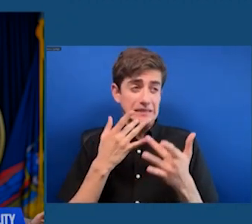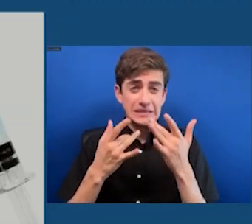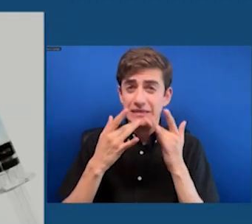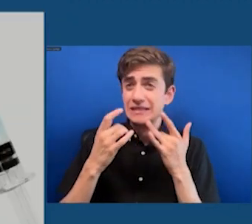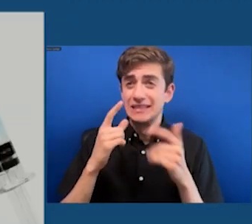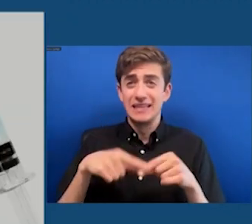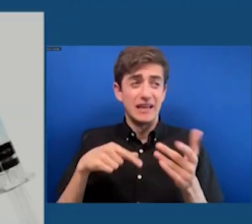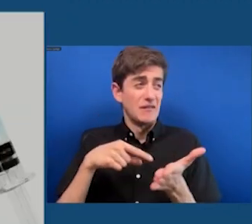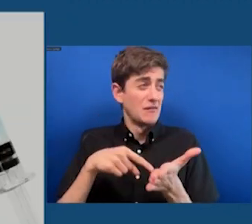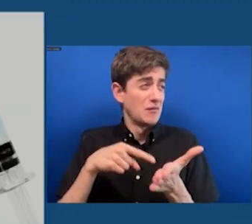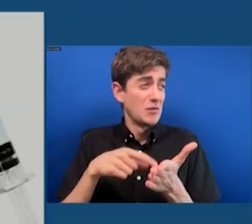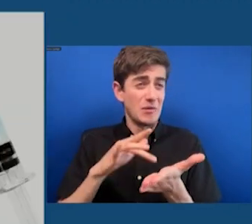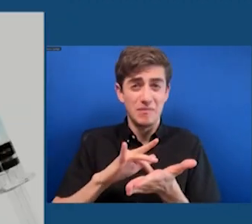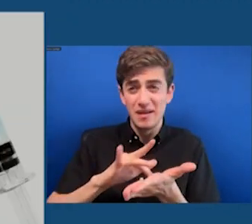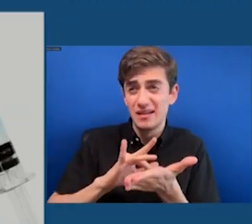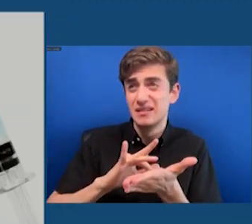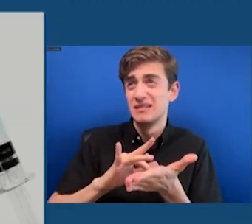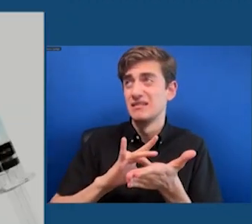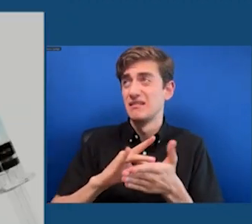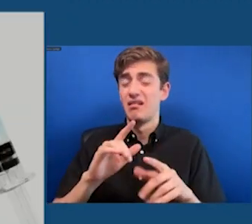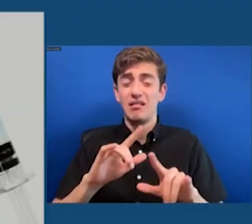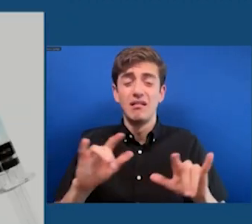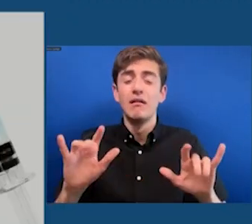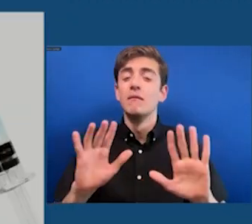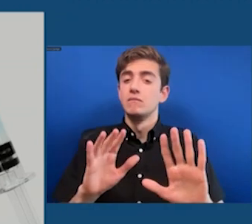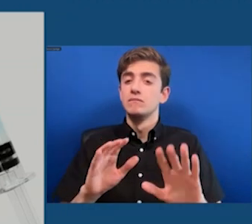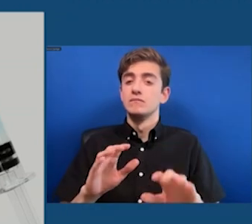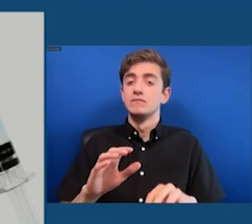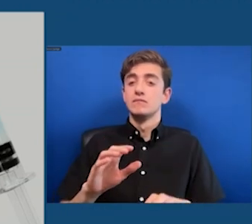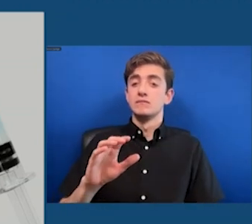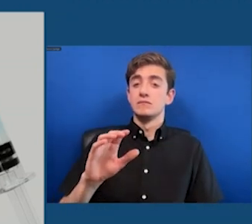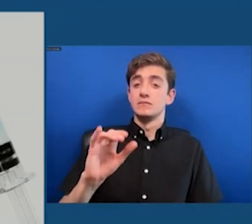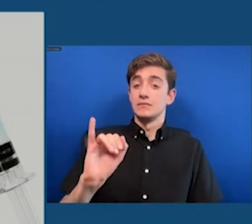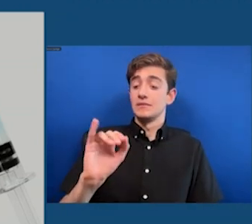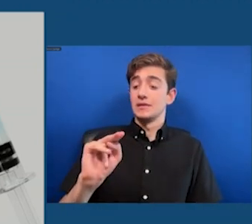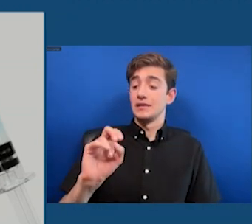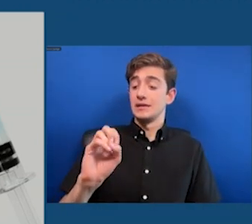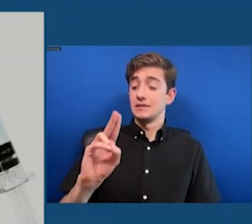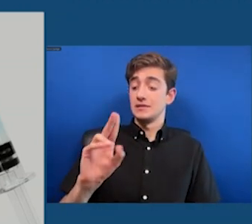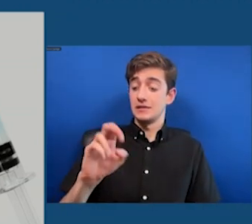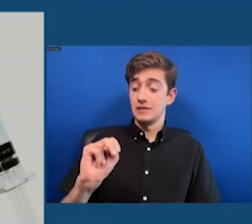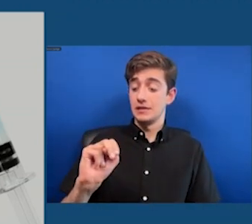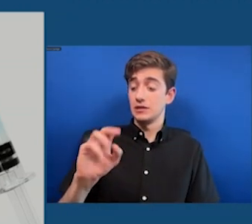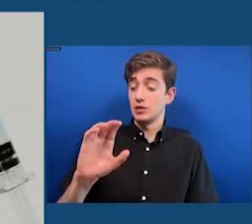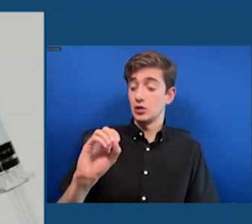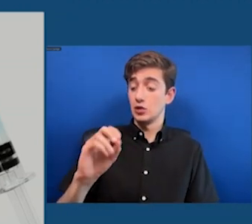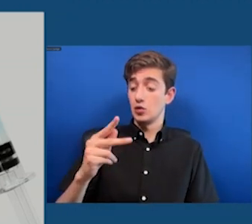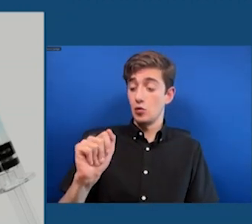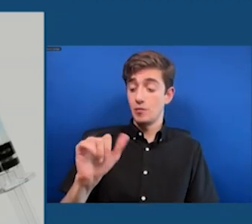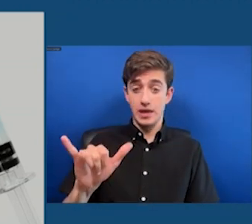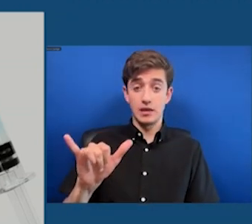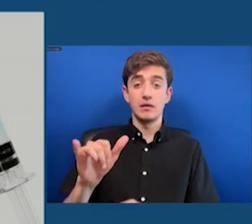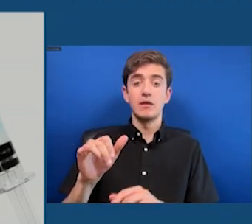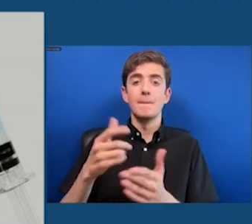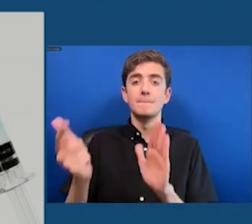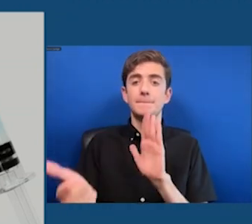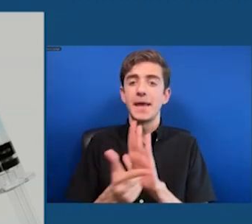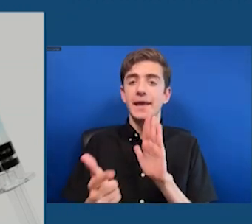on. We'll be banning copays for insulin for anyone in New York on a state-regulated insurance